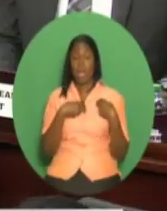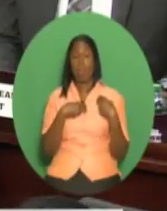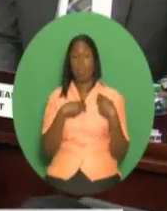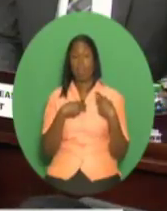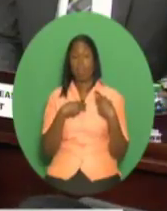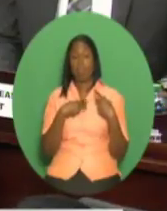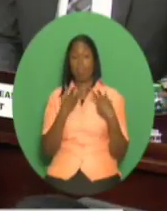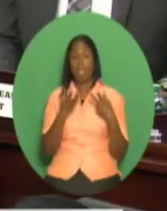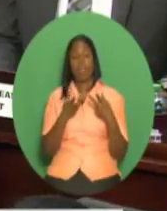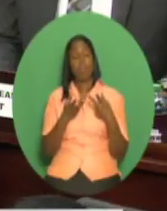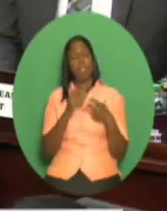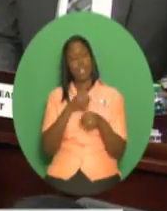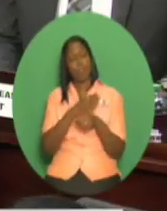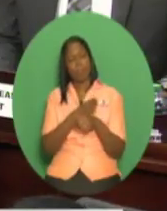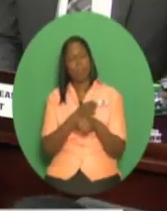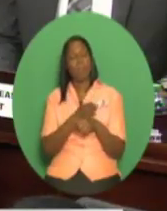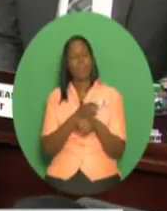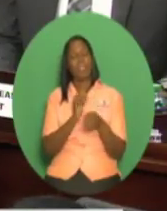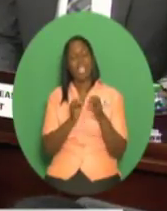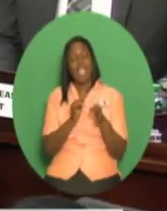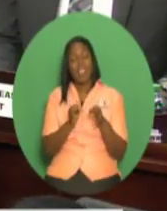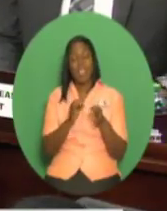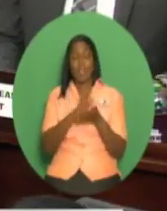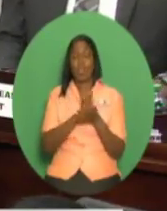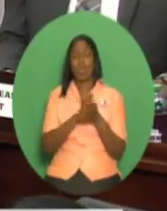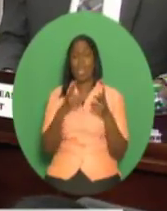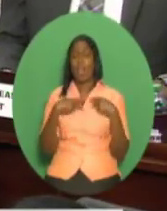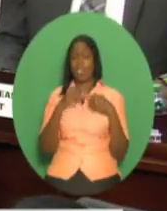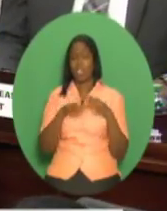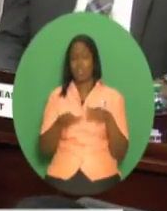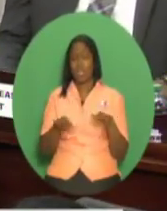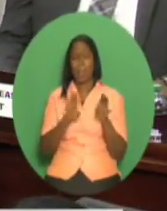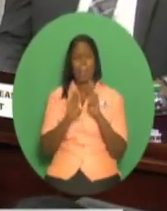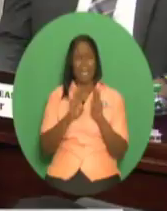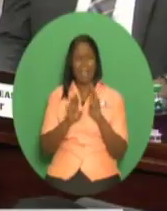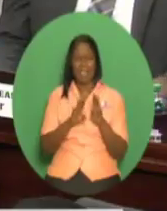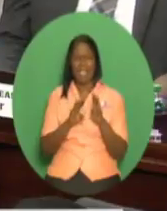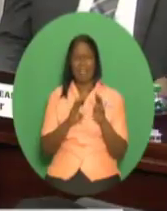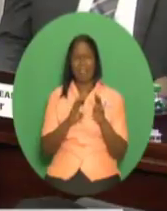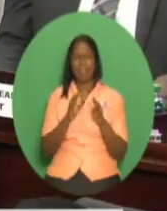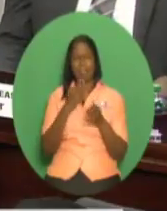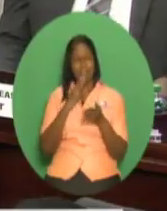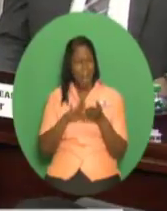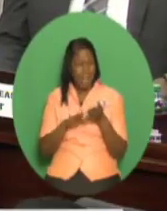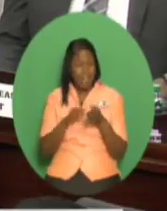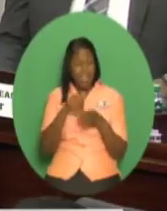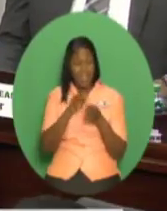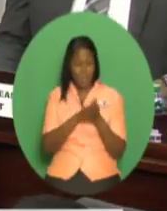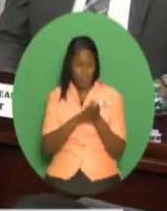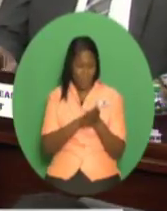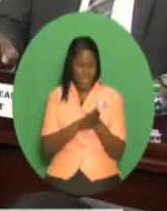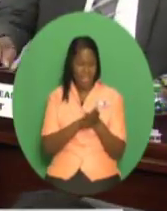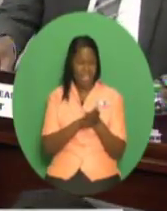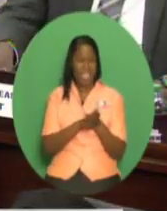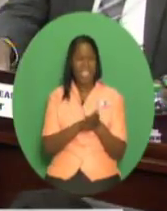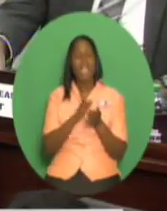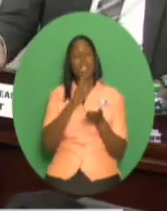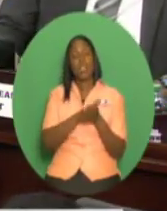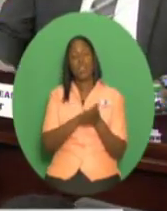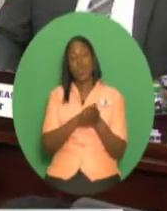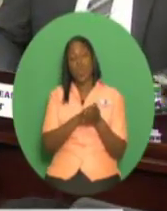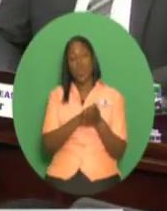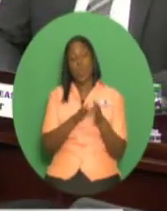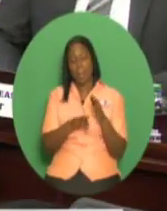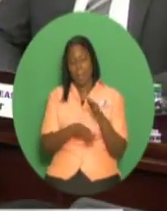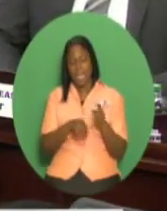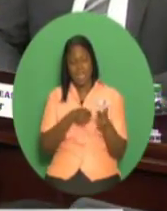come to that in a while. But this system of school-based management is really designed to improve both